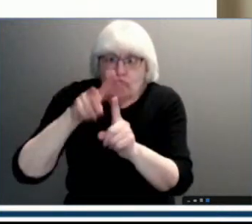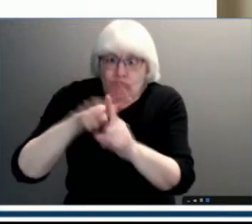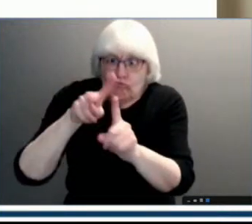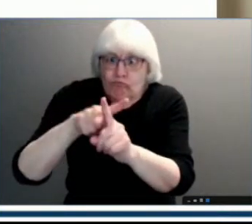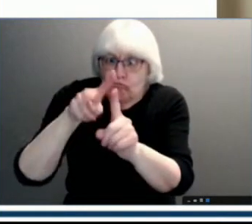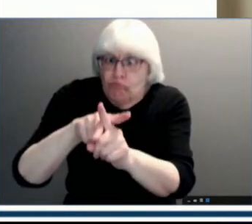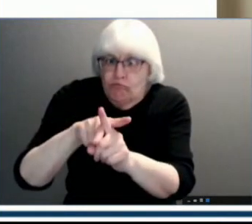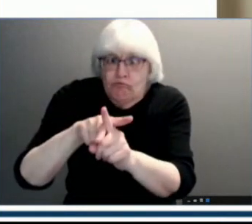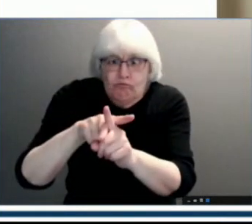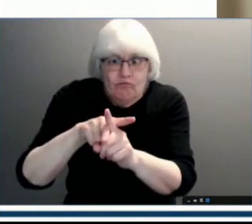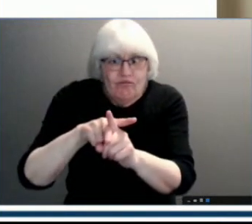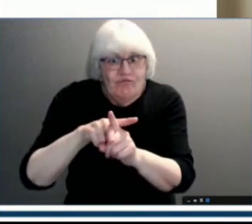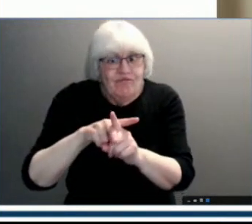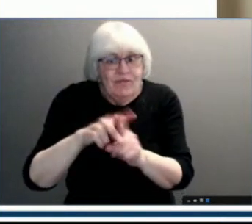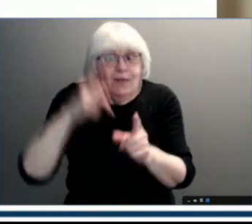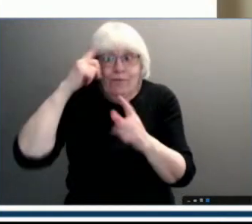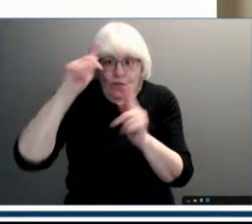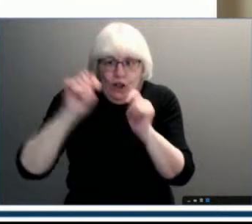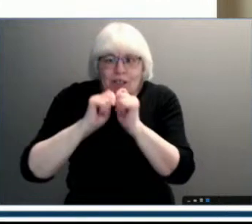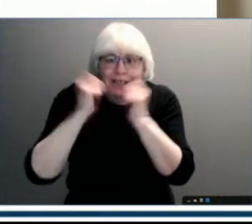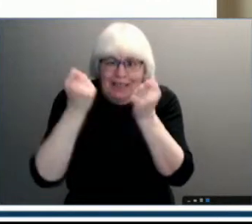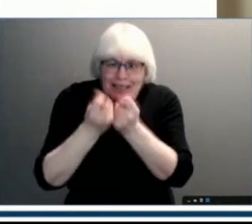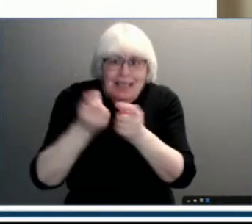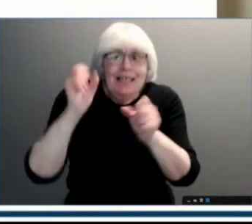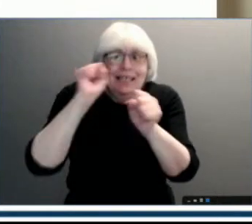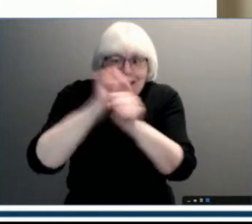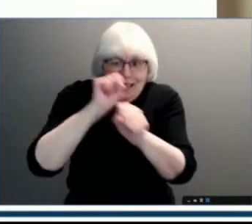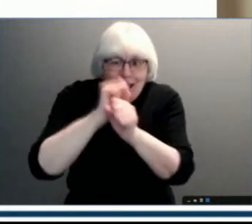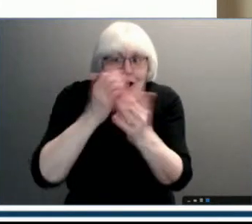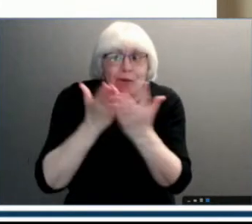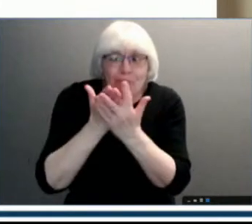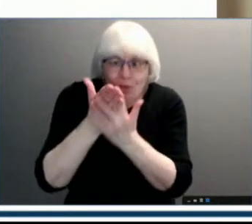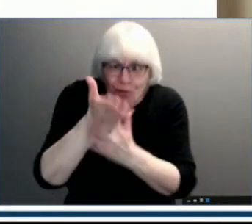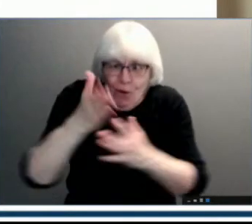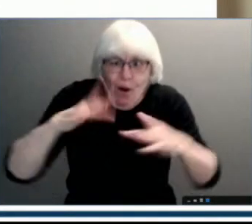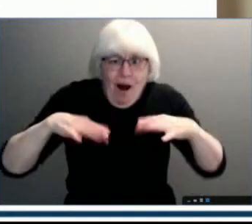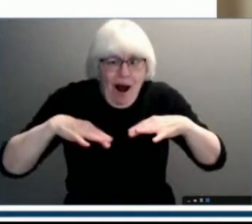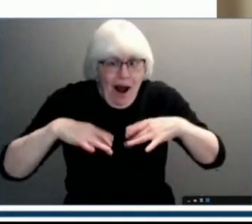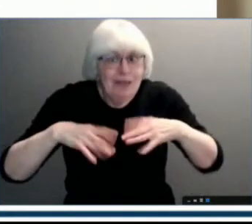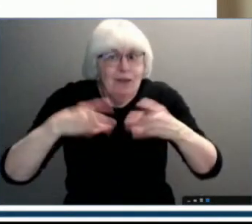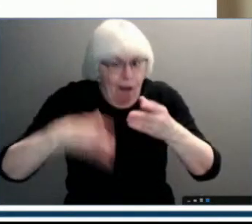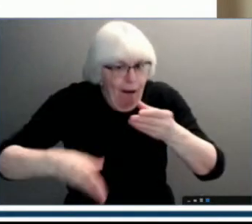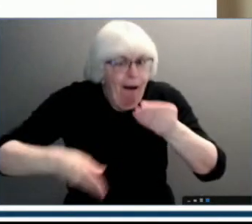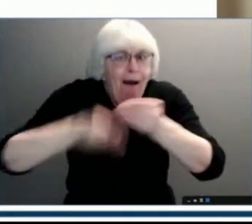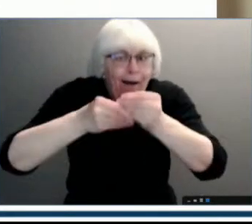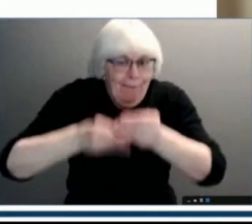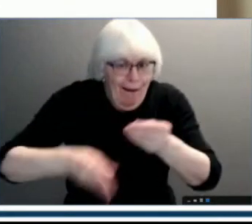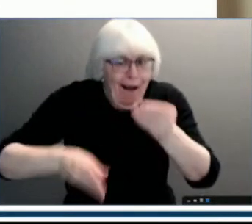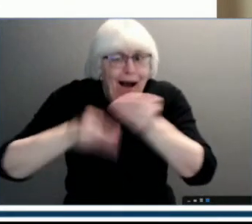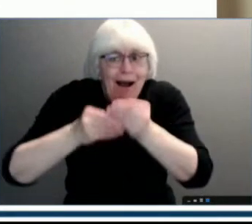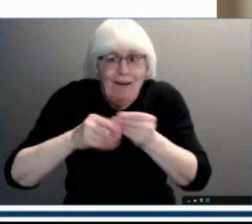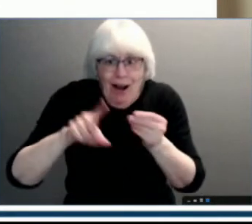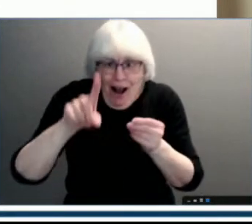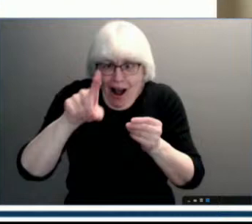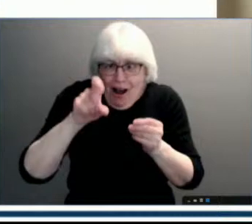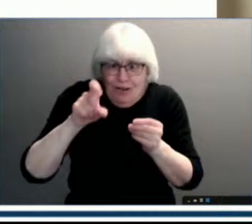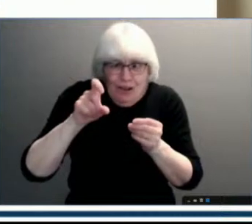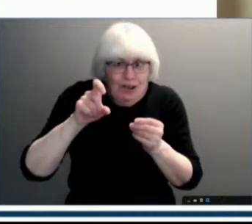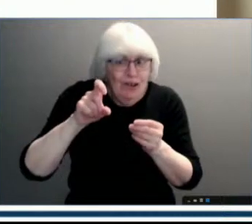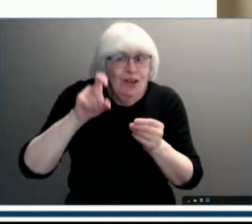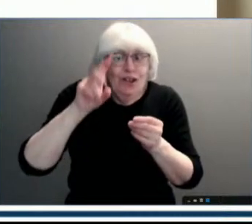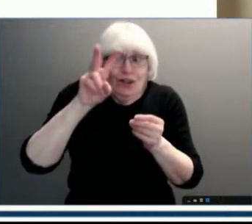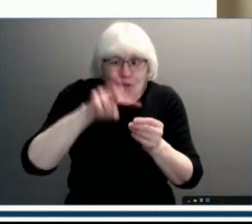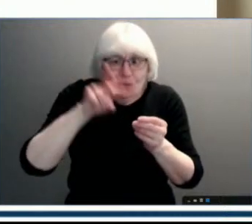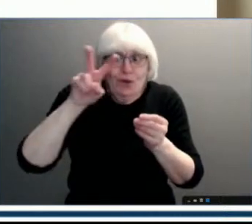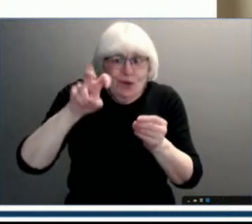team over the holidays. Very quickly, they got to work, and they've added a couple 100,000 appointments to the system in the month of